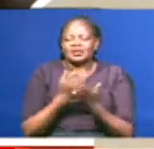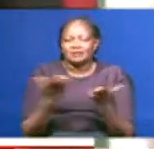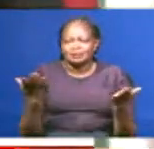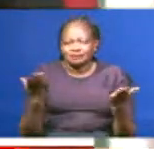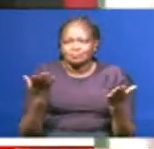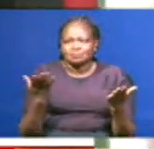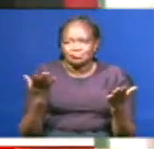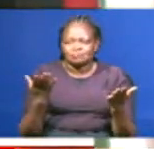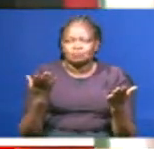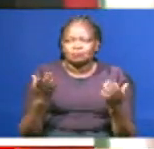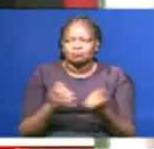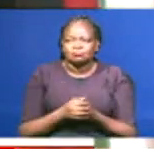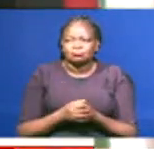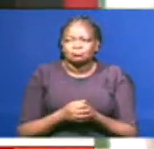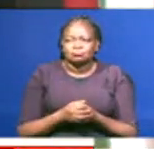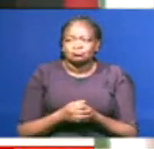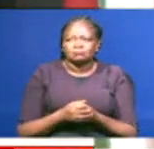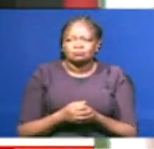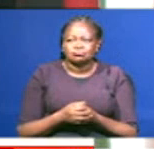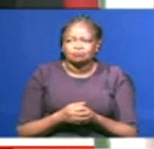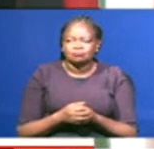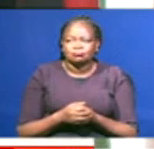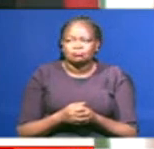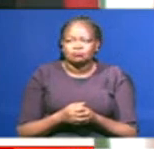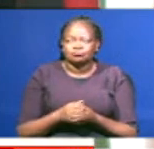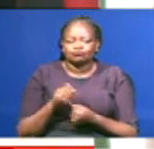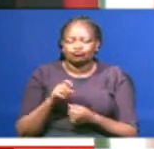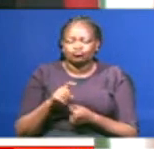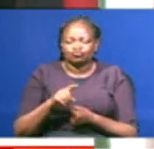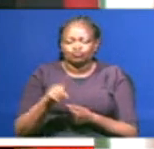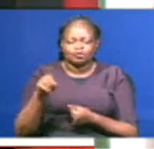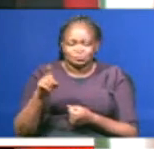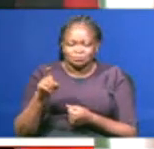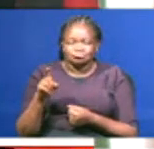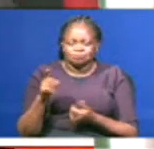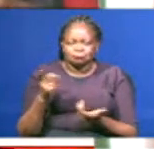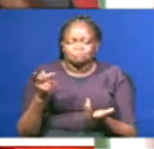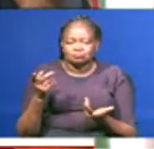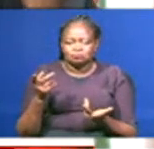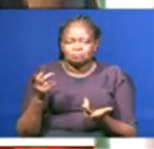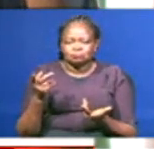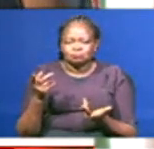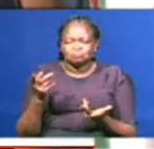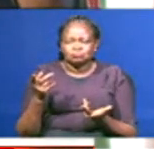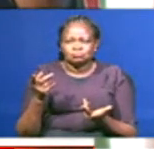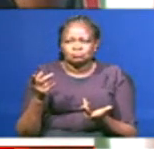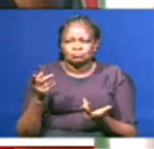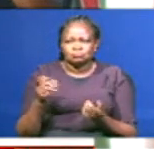grounds. The pest gains ability to